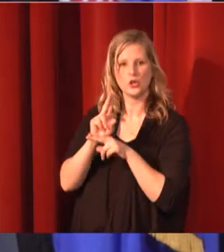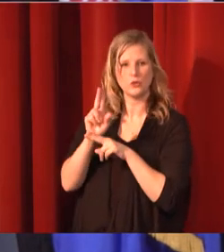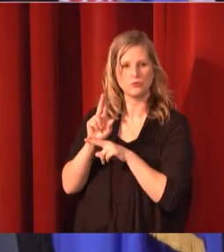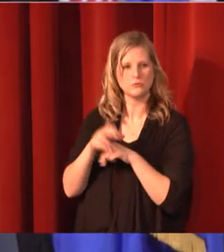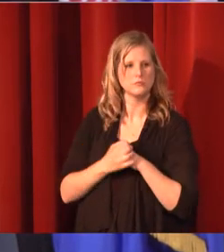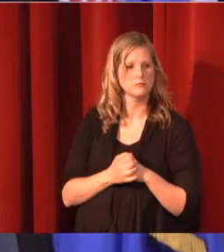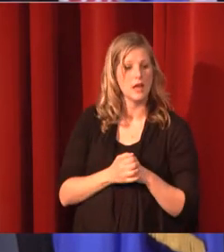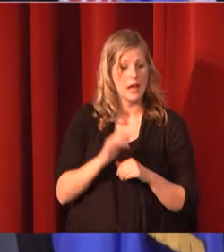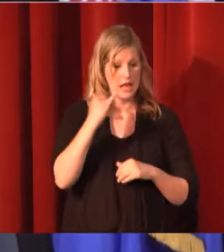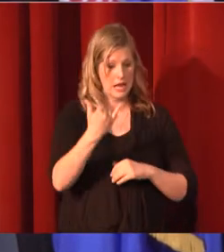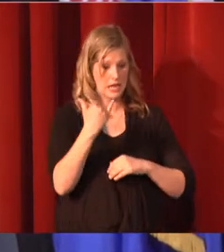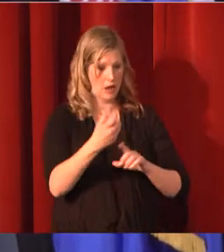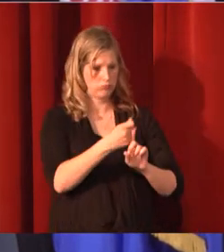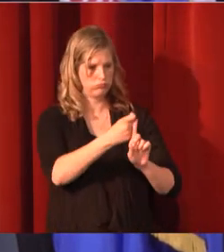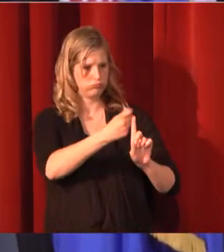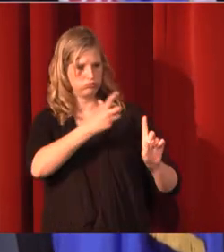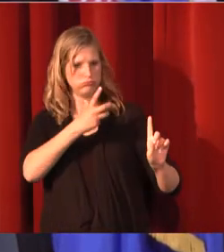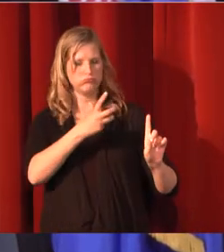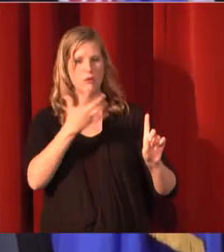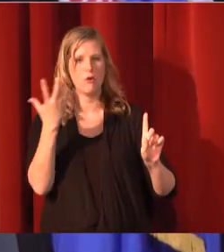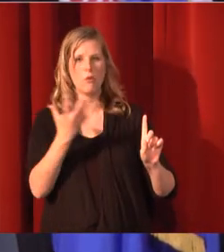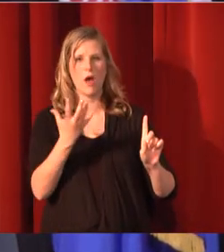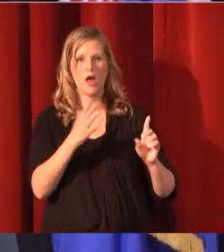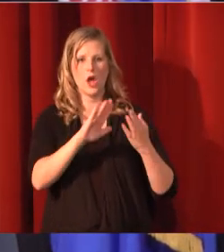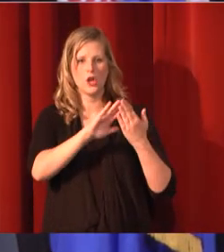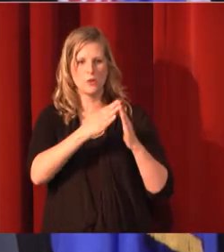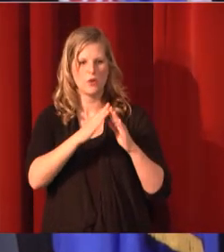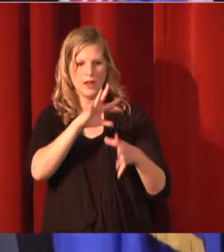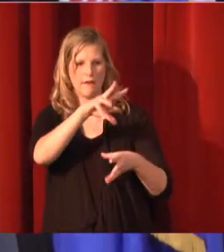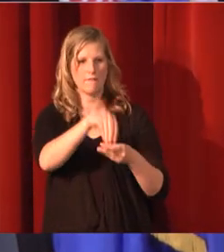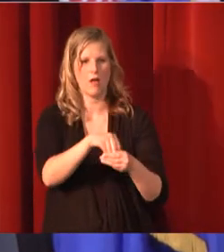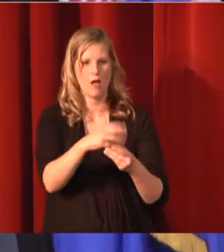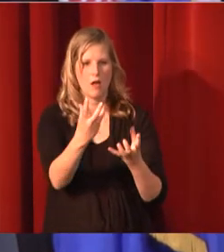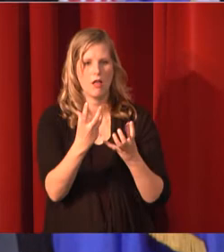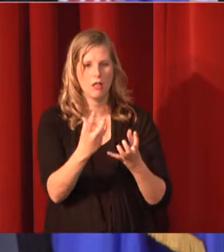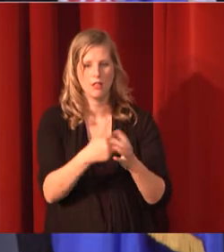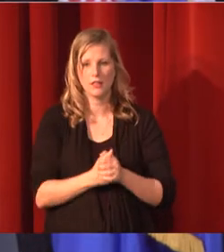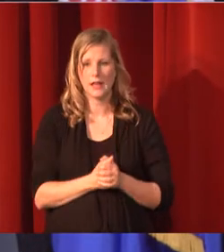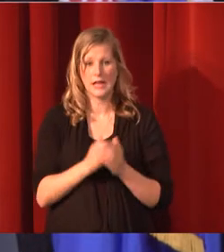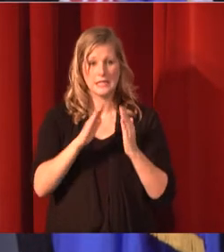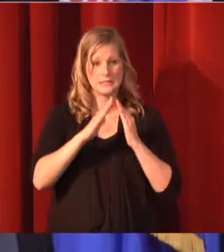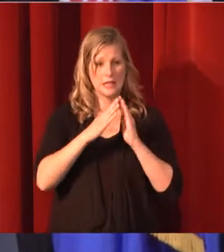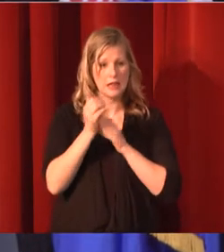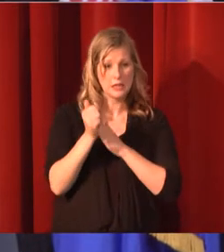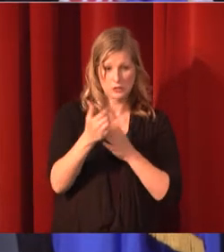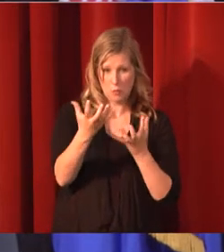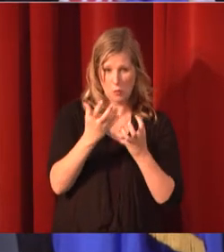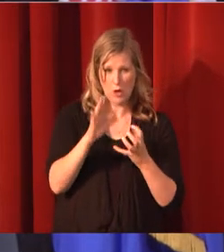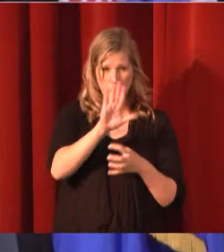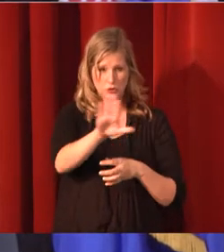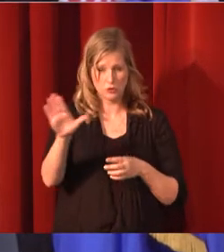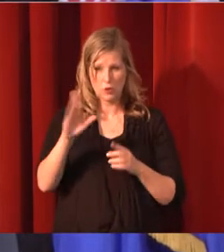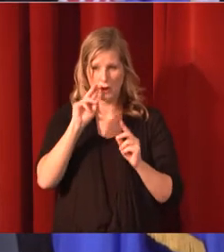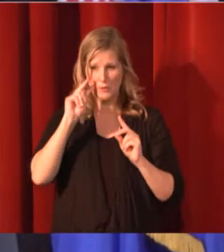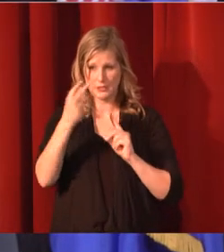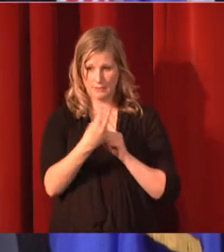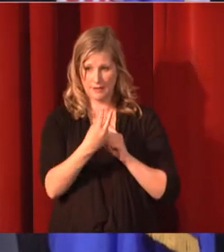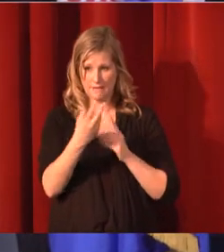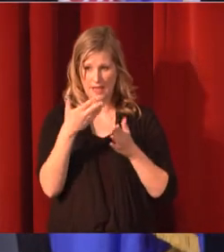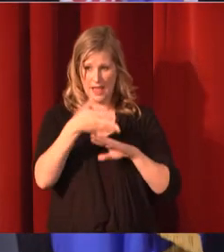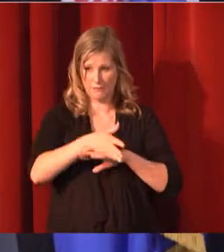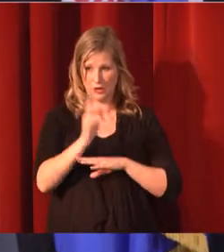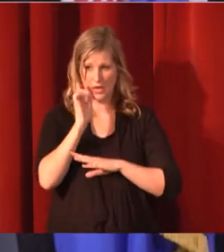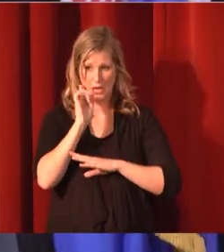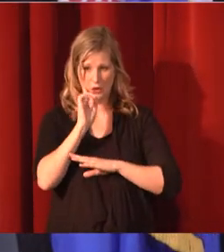that tradition but with an added element of community engagement city leadership wants to hear from you and after hearing the State of the